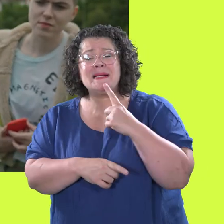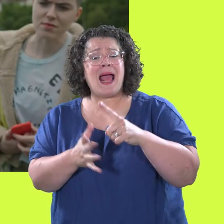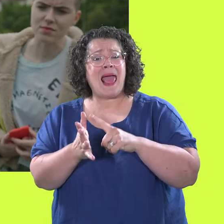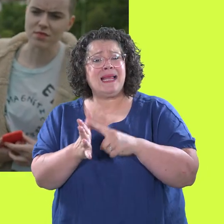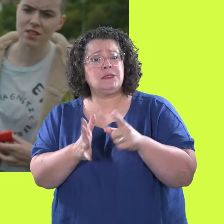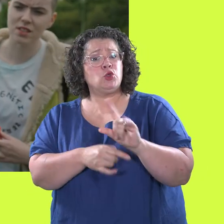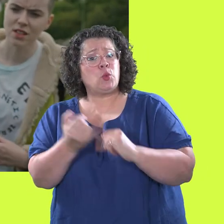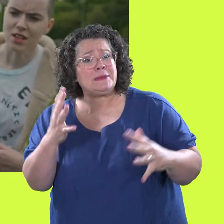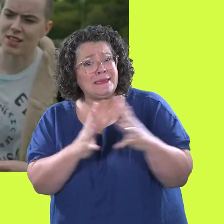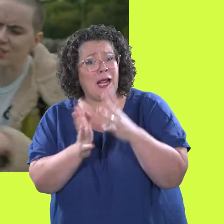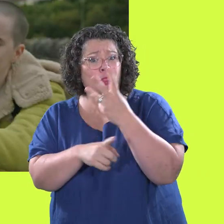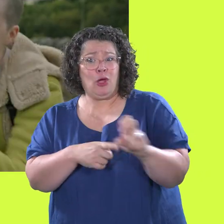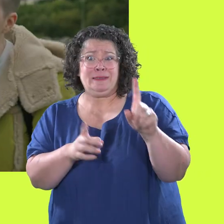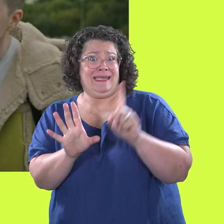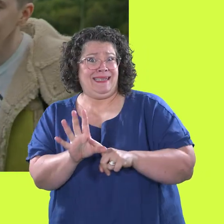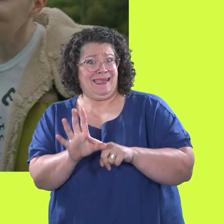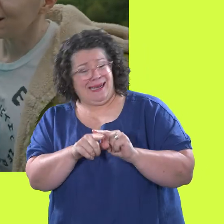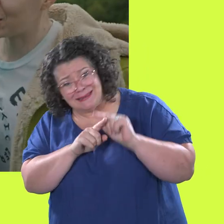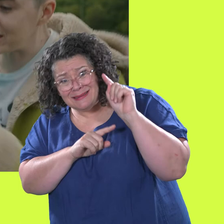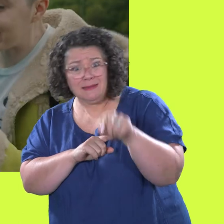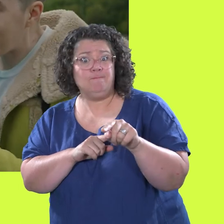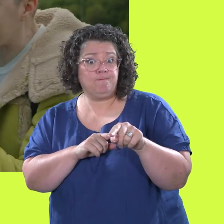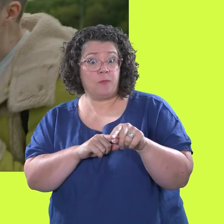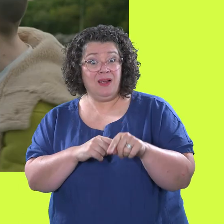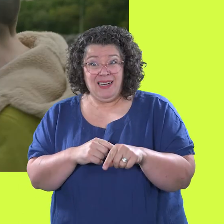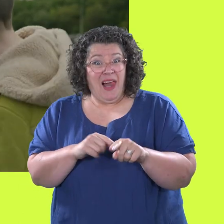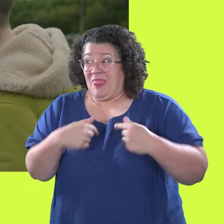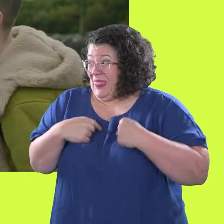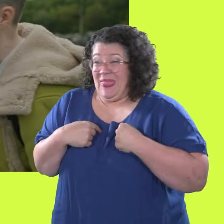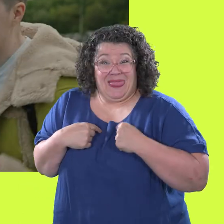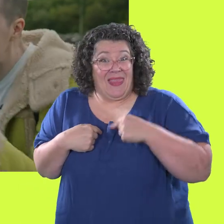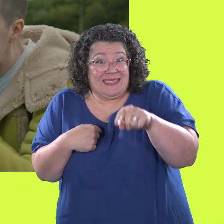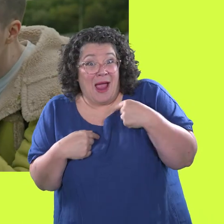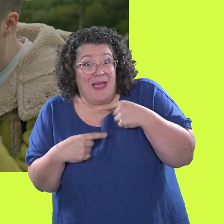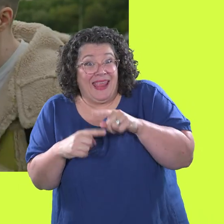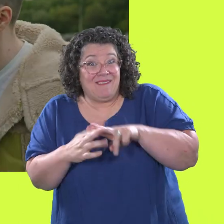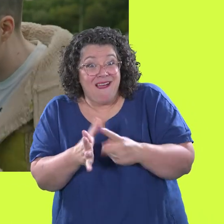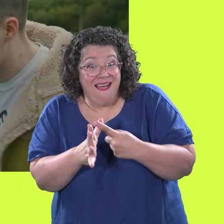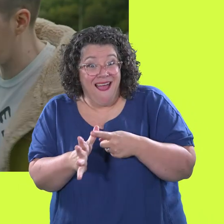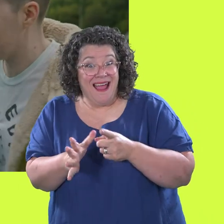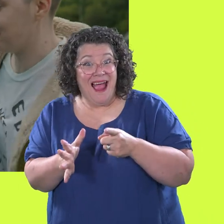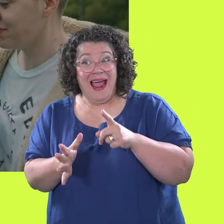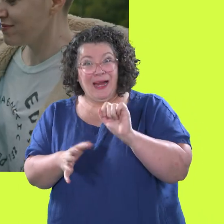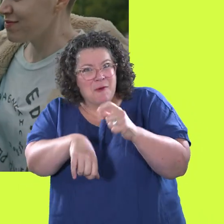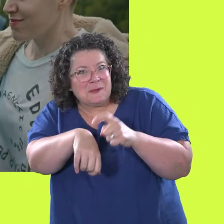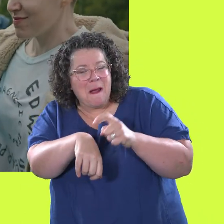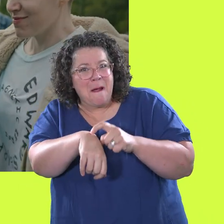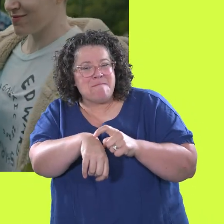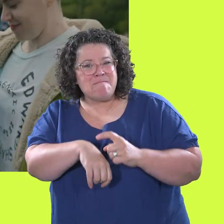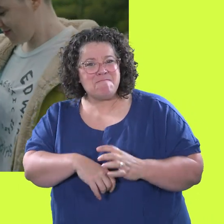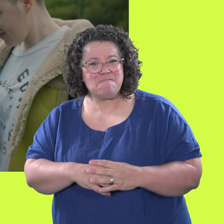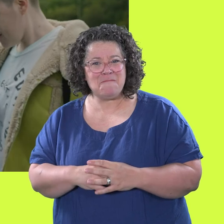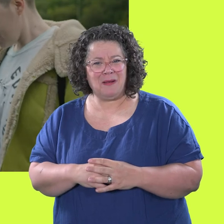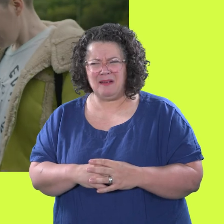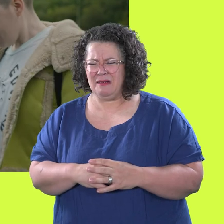the Swansea in 30 years will blow her mind. That's her. She's there. That's our Eva. She's in your time. Told you.